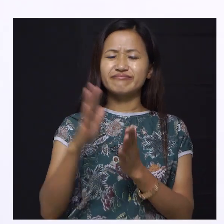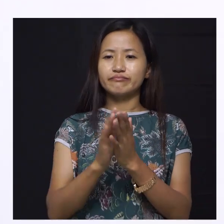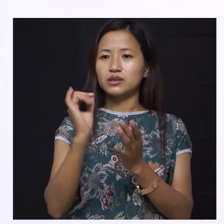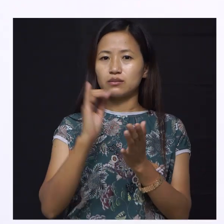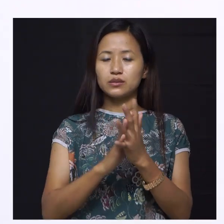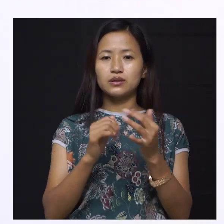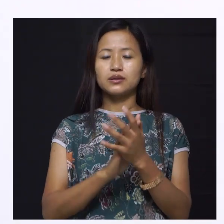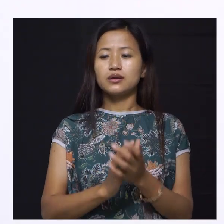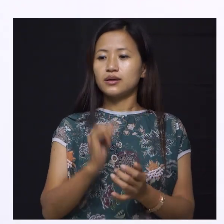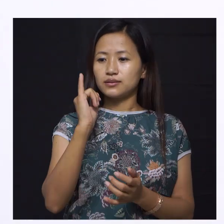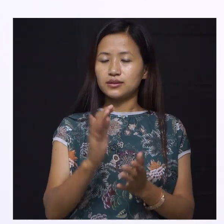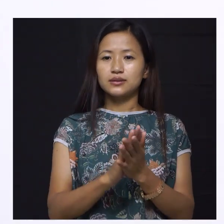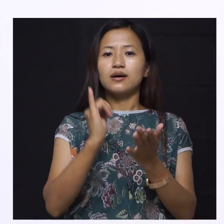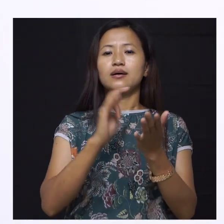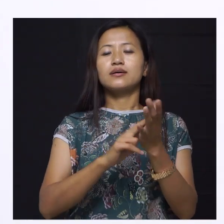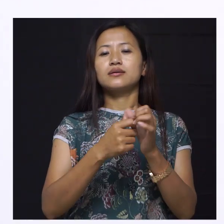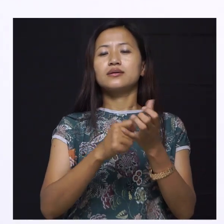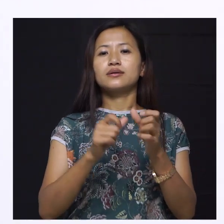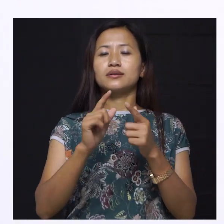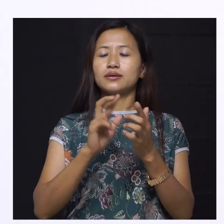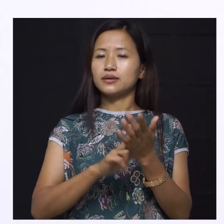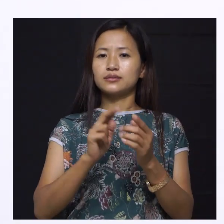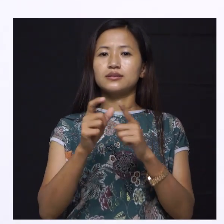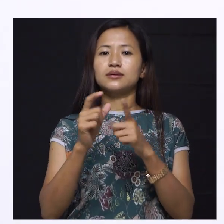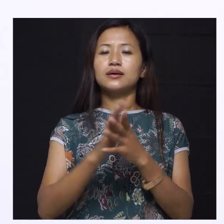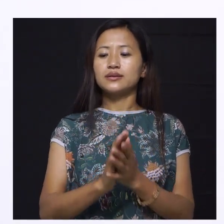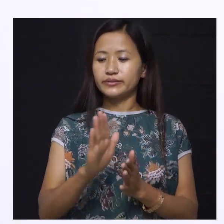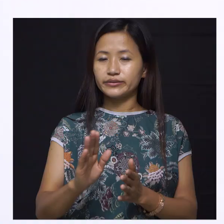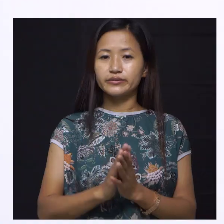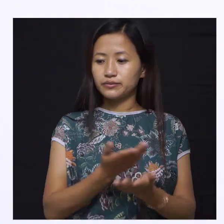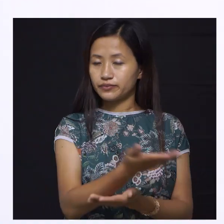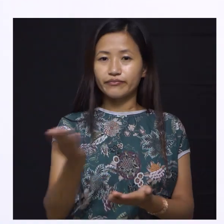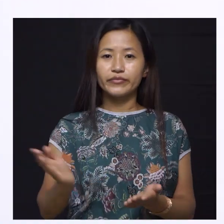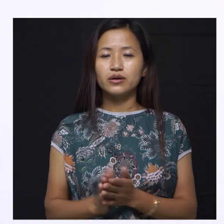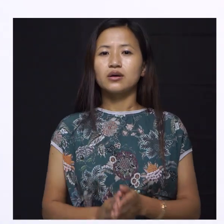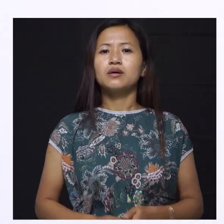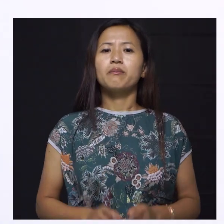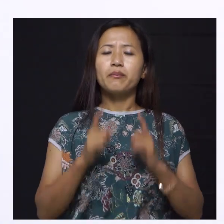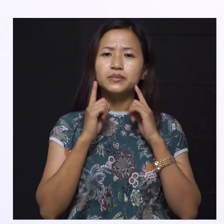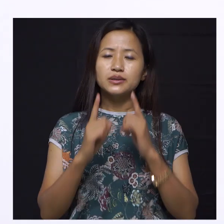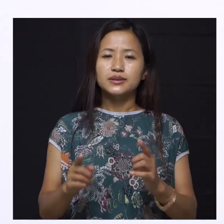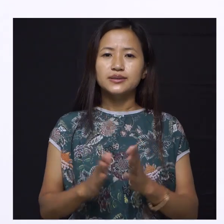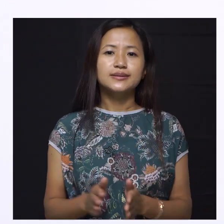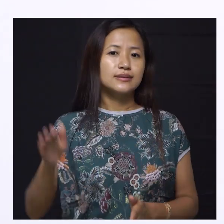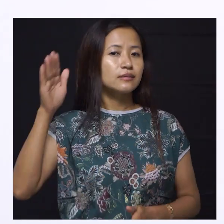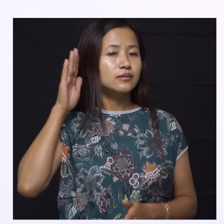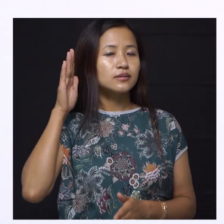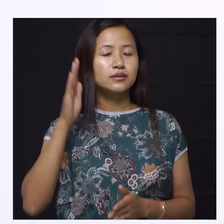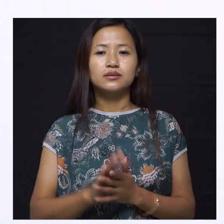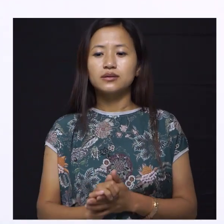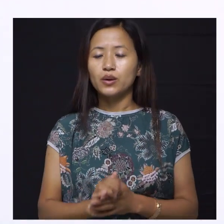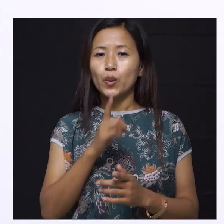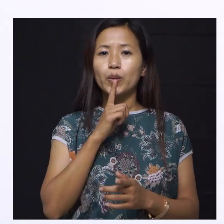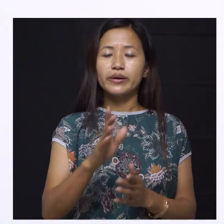of the island there. But he heard a real story of what the lives in these islands are.